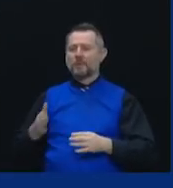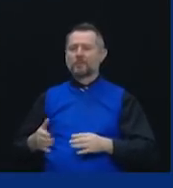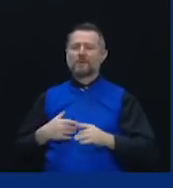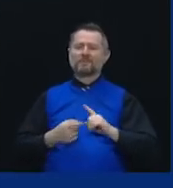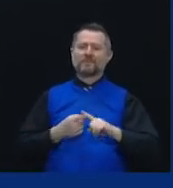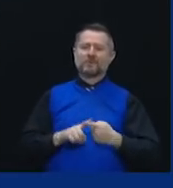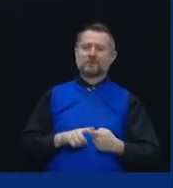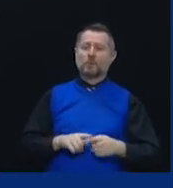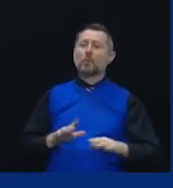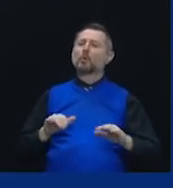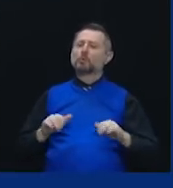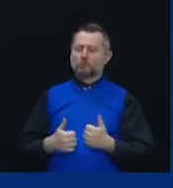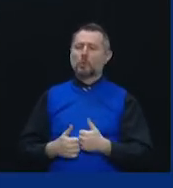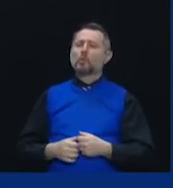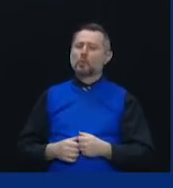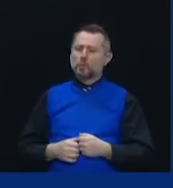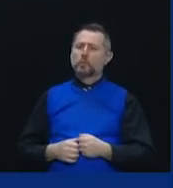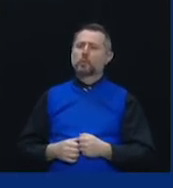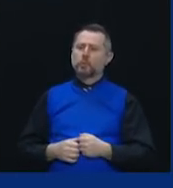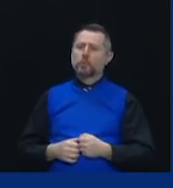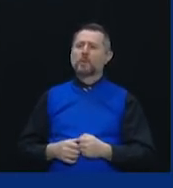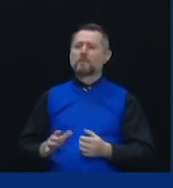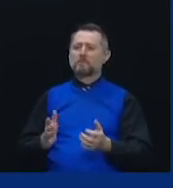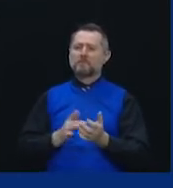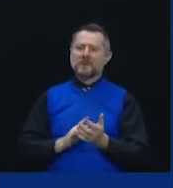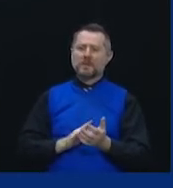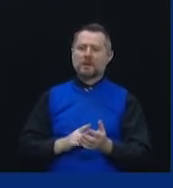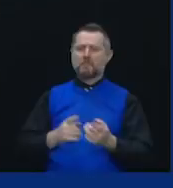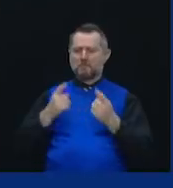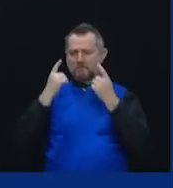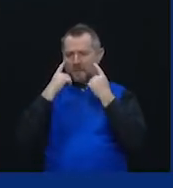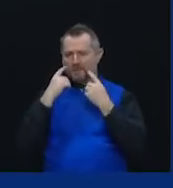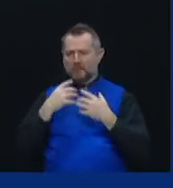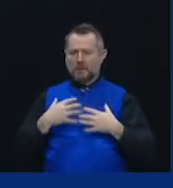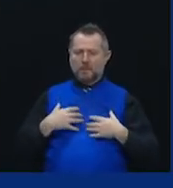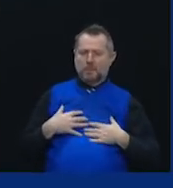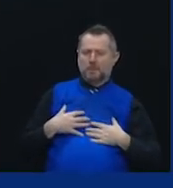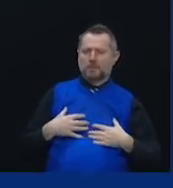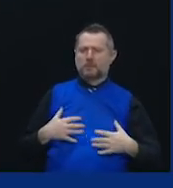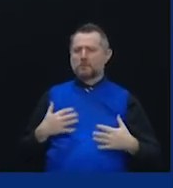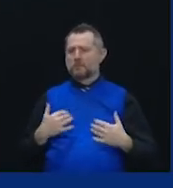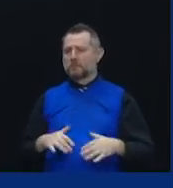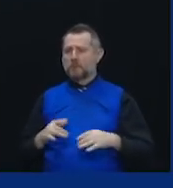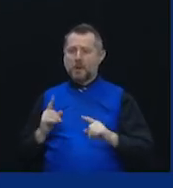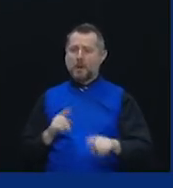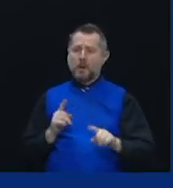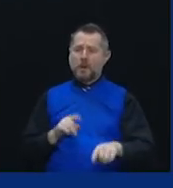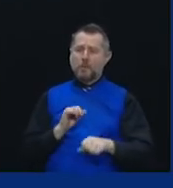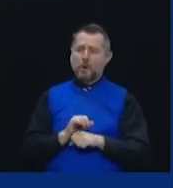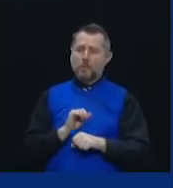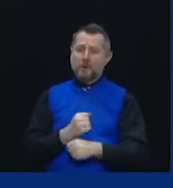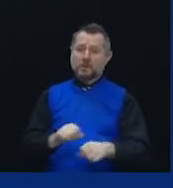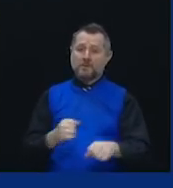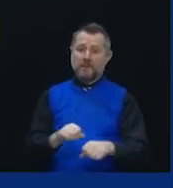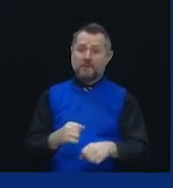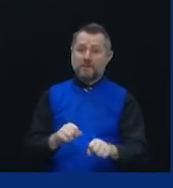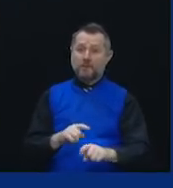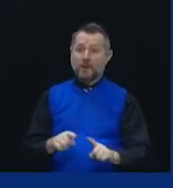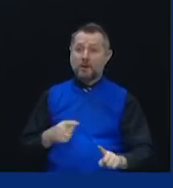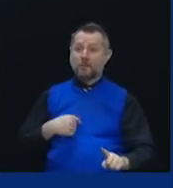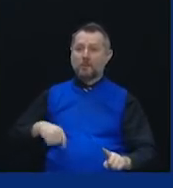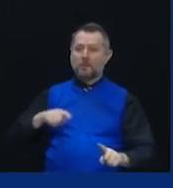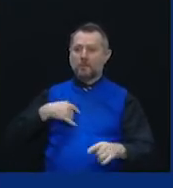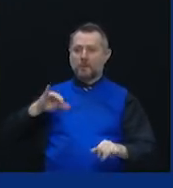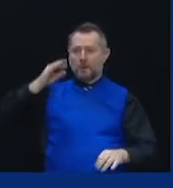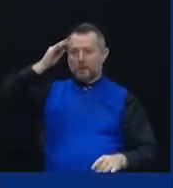emotional ones. I'm often reminded that even as our healthcare community went to work to save lives, they were still grappling with everyday challenges at home and in